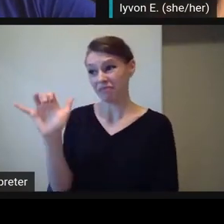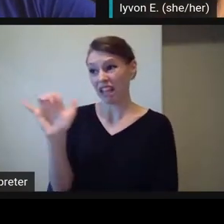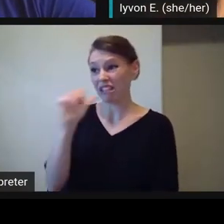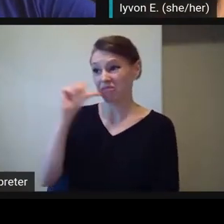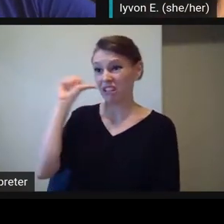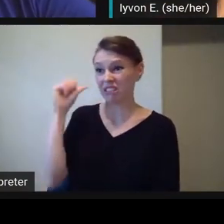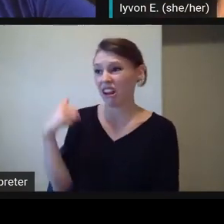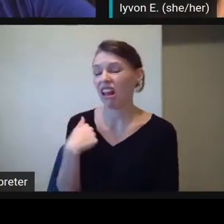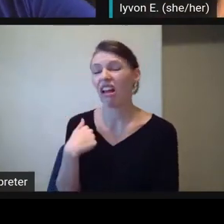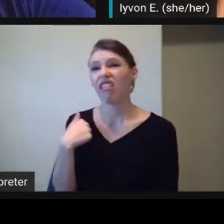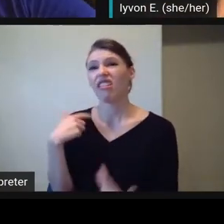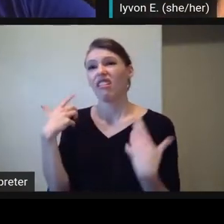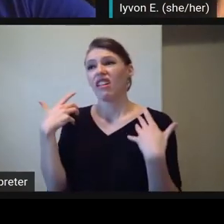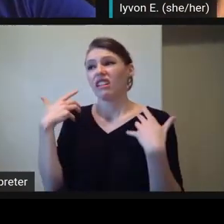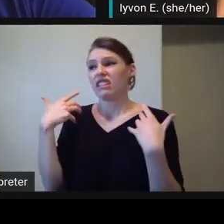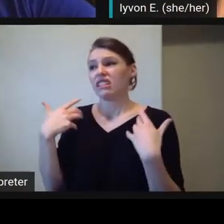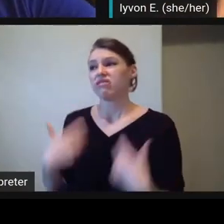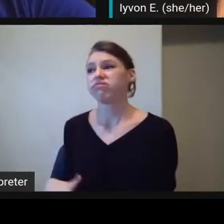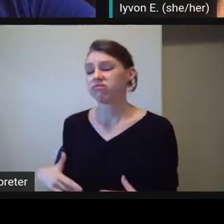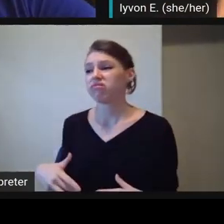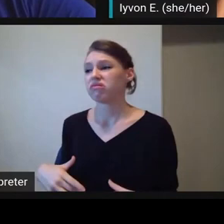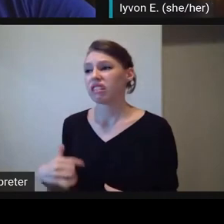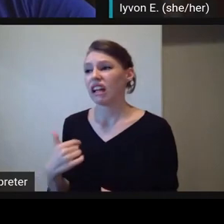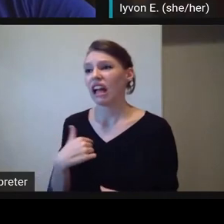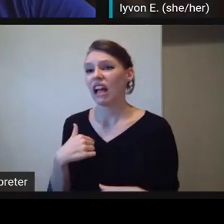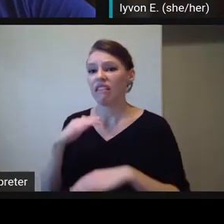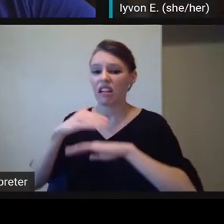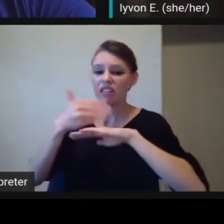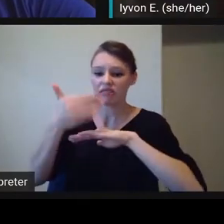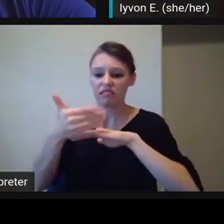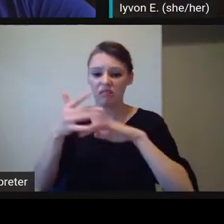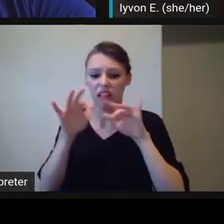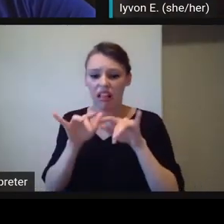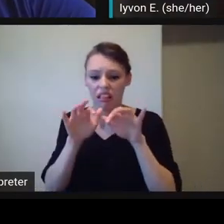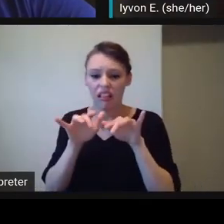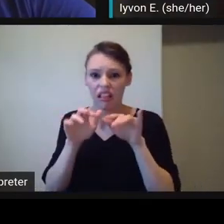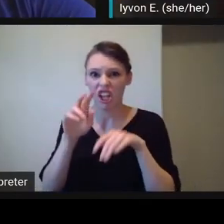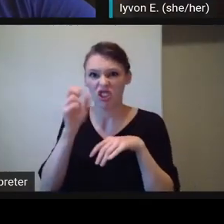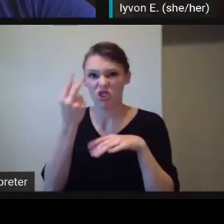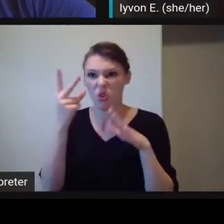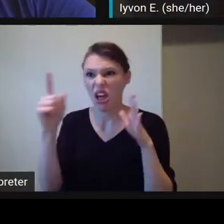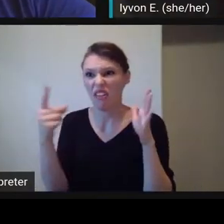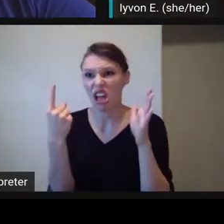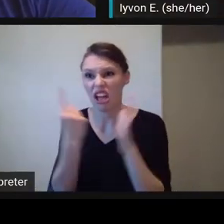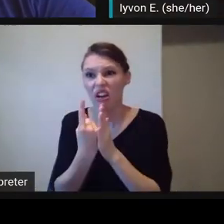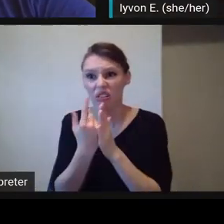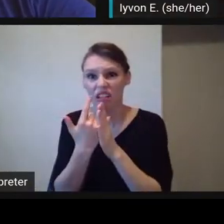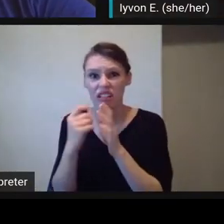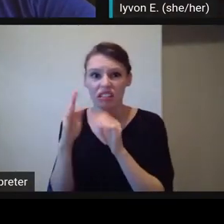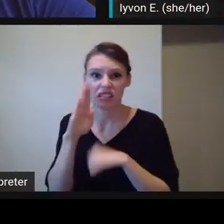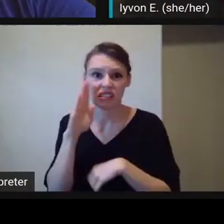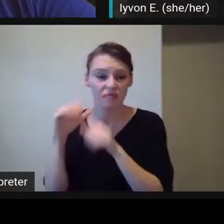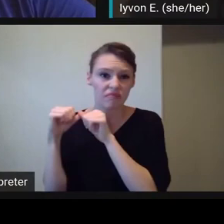like, oh, I have been on a computer for like 12 hours. And like, you know, sometimes being a producer just means you're